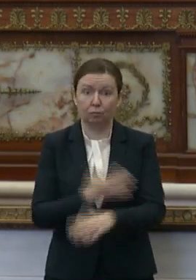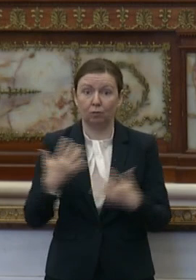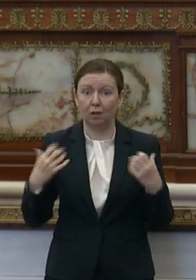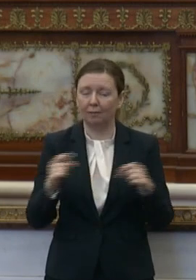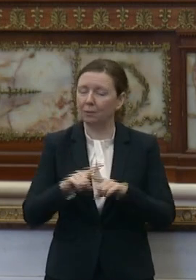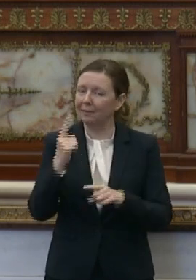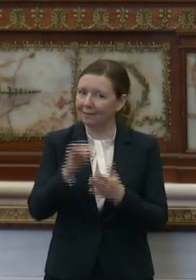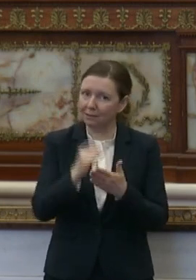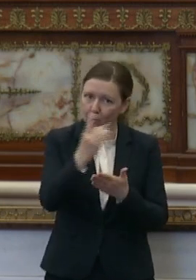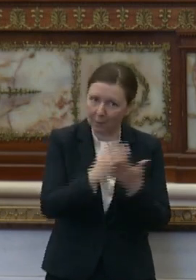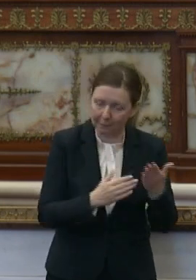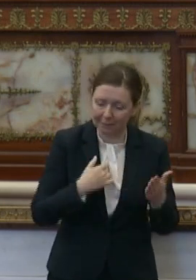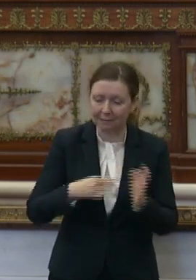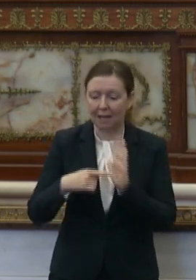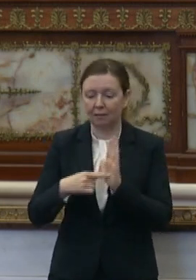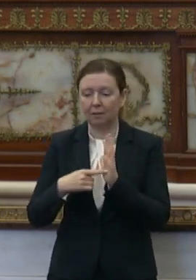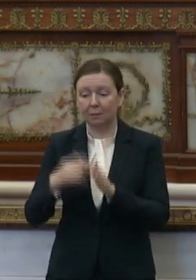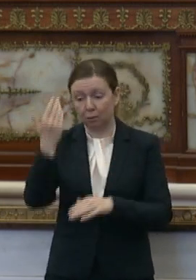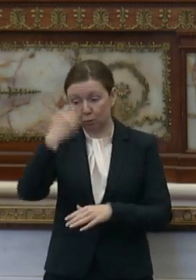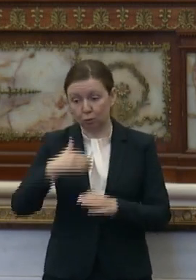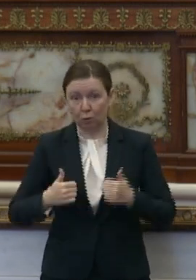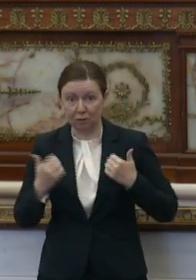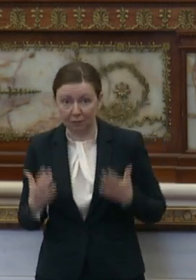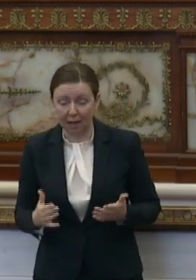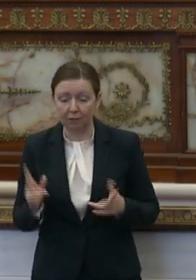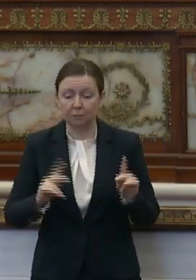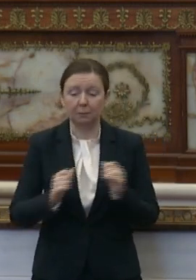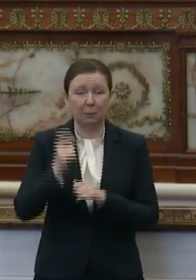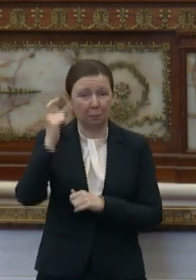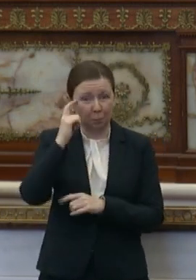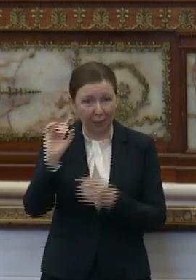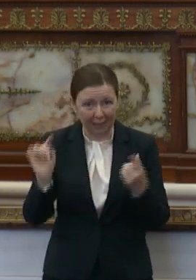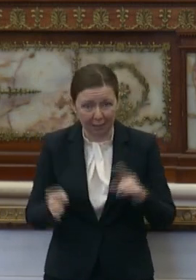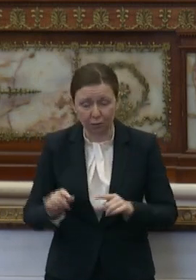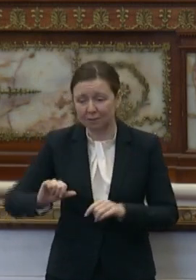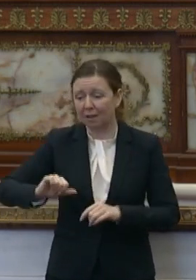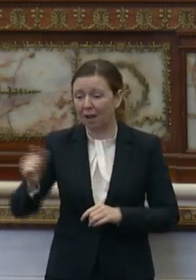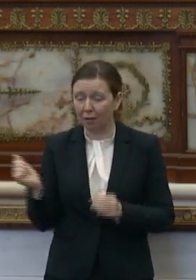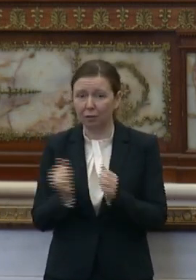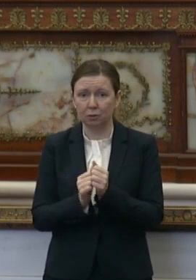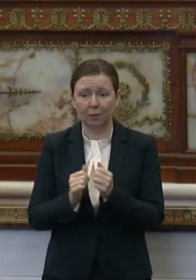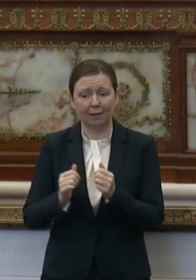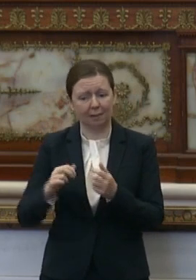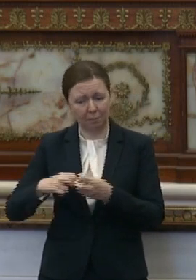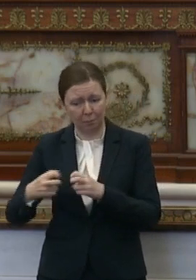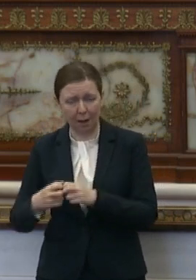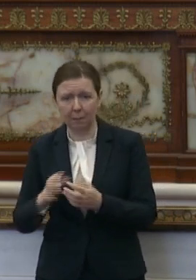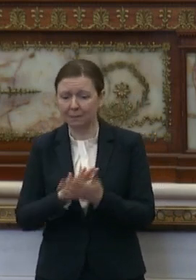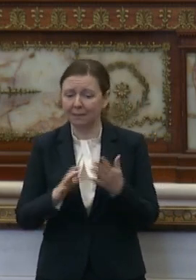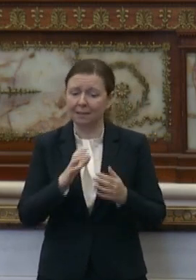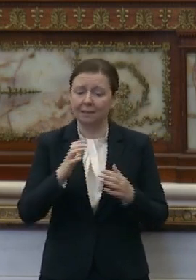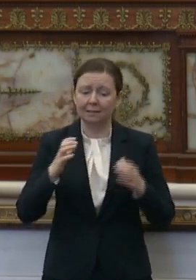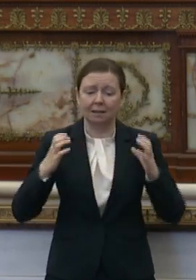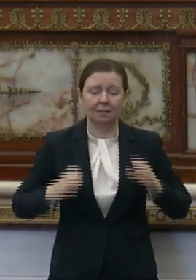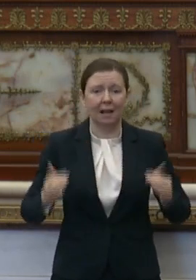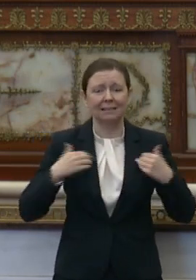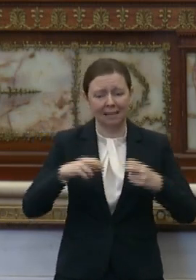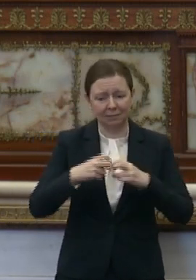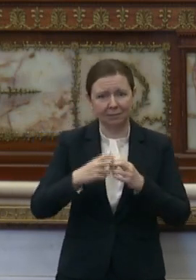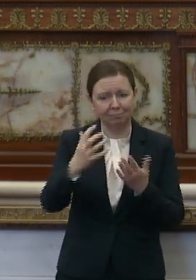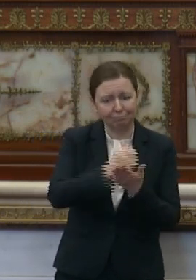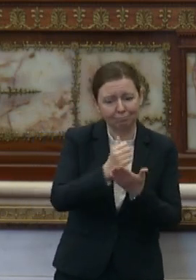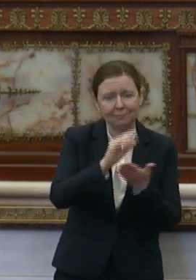one piece. I've represented stroke survivors, people with brain injuries, and others with impairments. And these clients often have difficulty